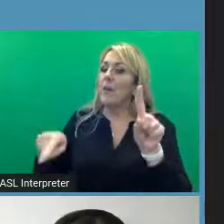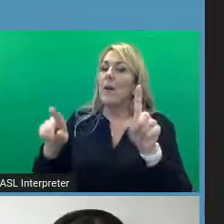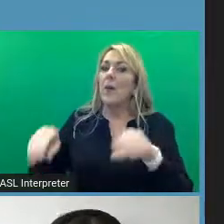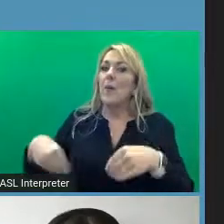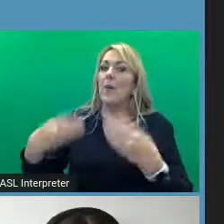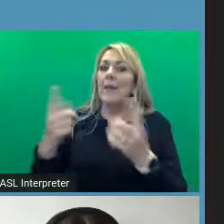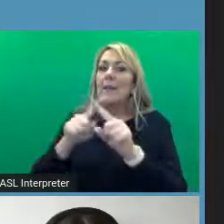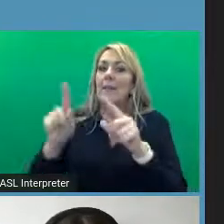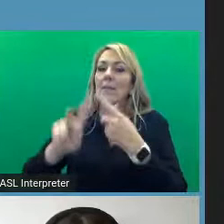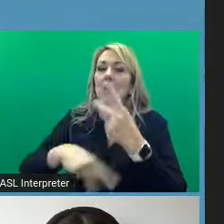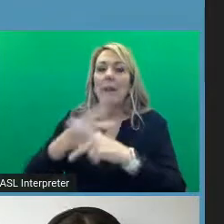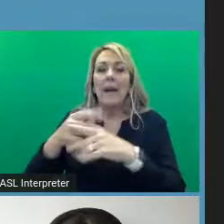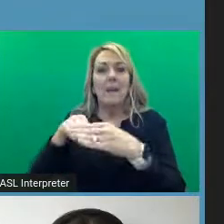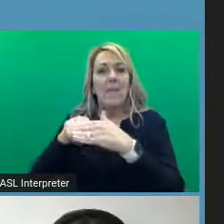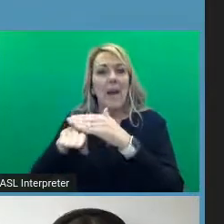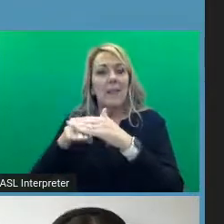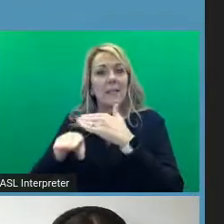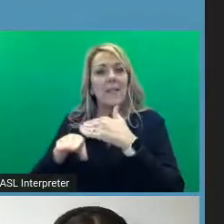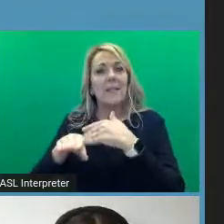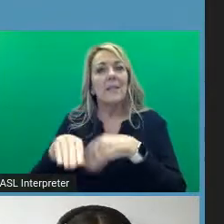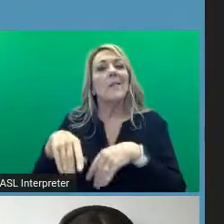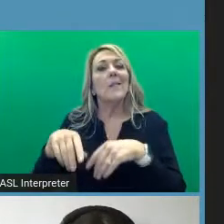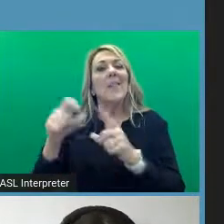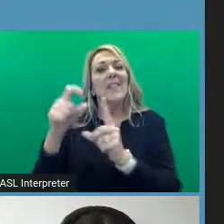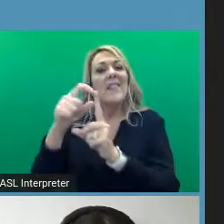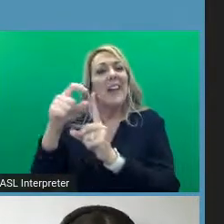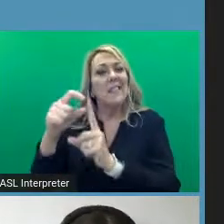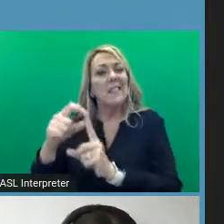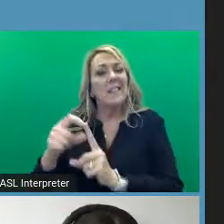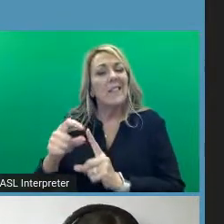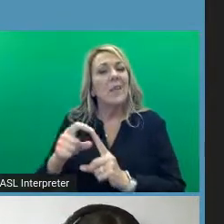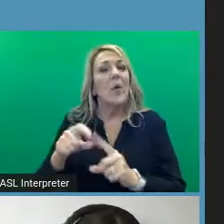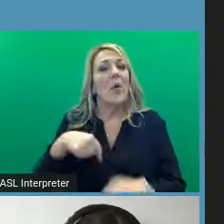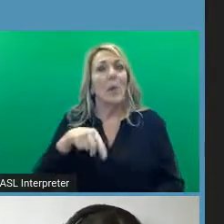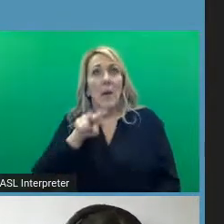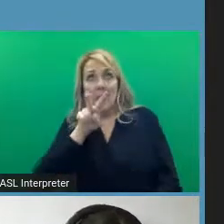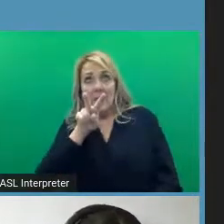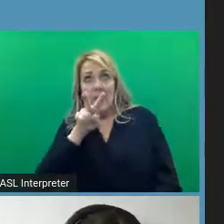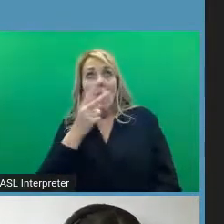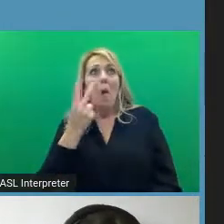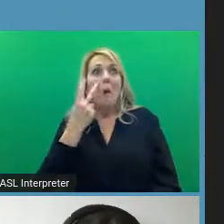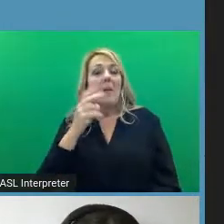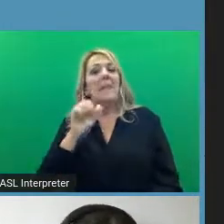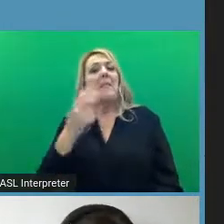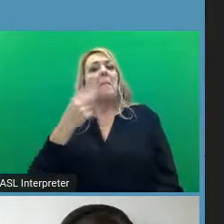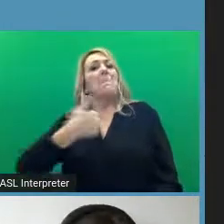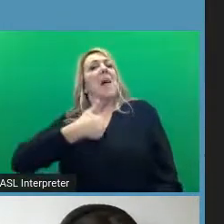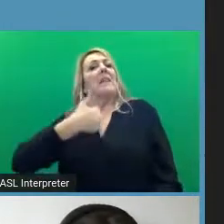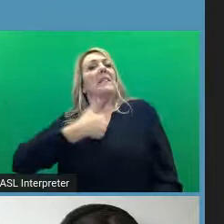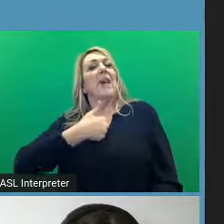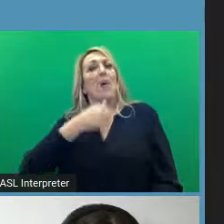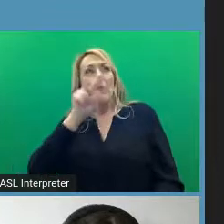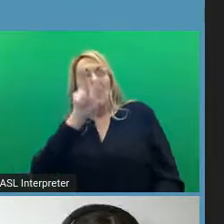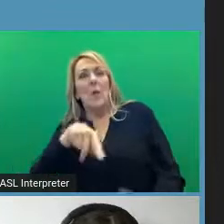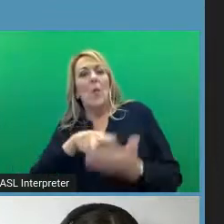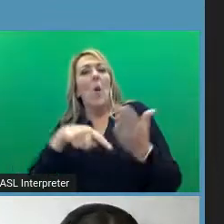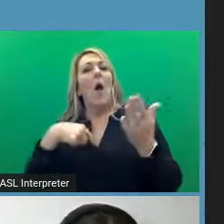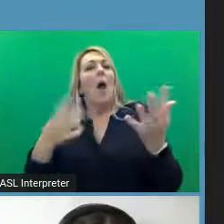different type of access to the material textually so that audiences can engage the content at their own rate. Captions are there and